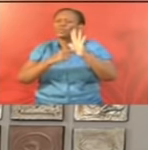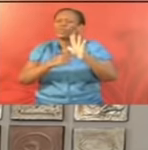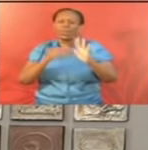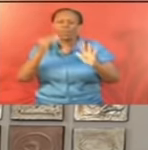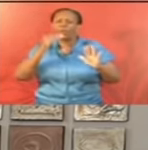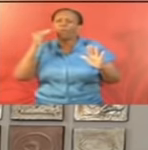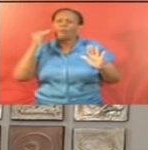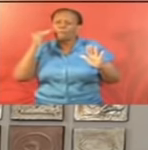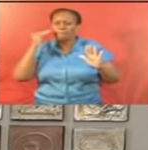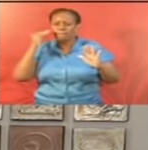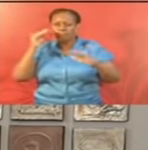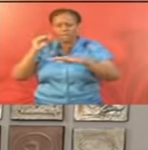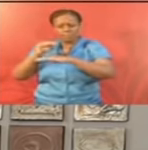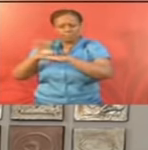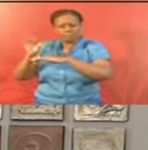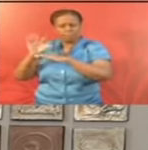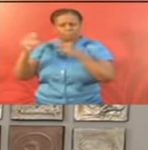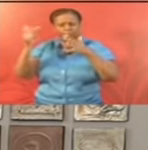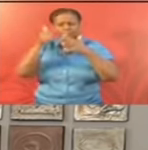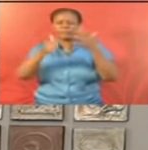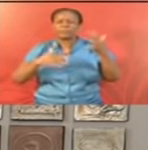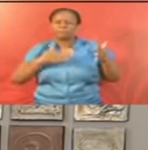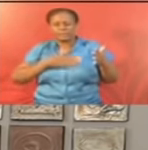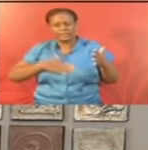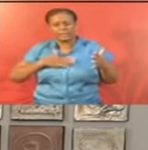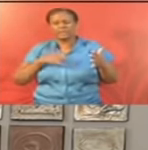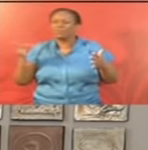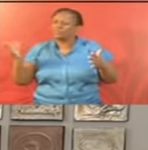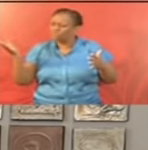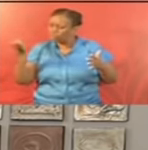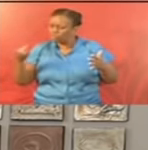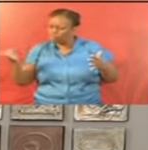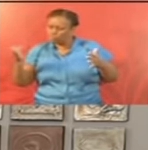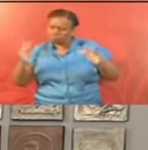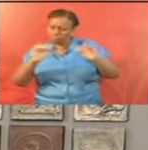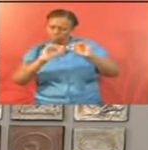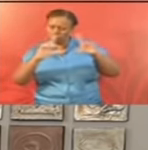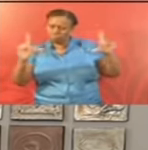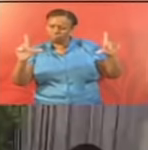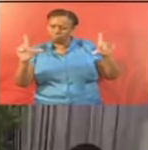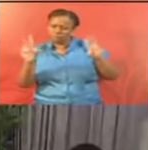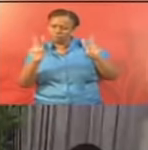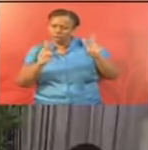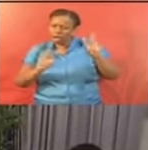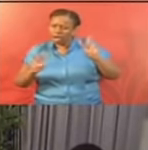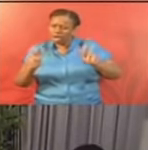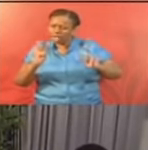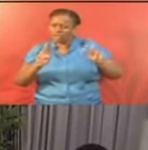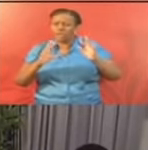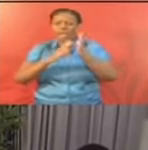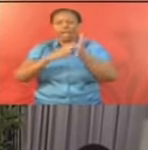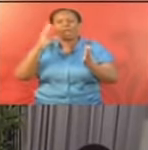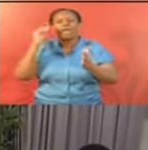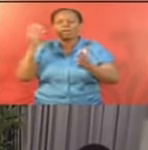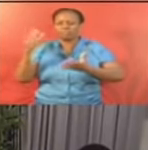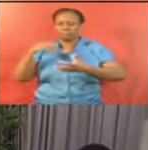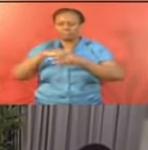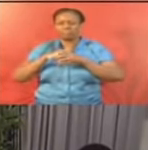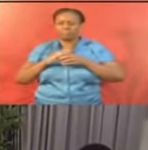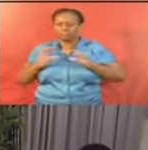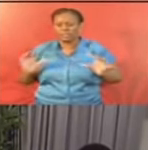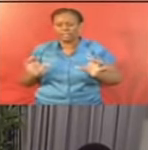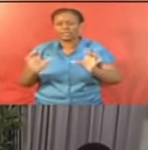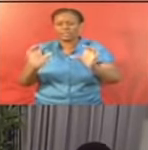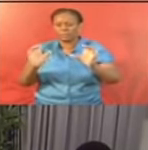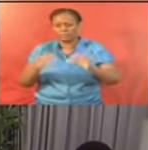encourage everyone to go take a look at those if we have not done so before. Ms. Alcantara? Thank you very much, Dr. Hines. And we